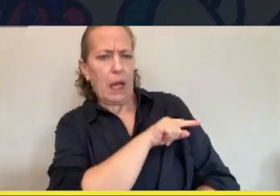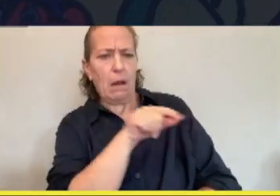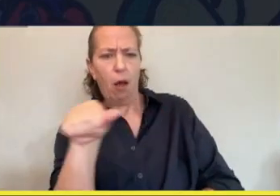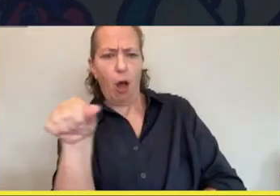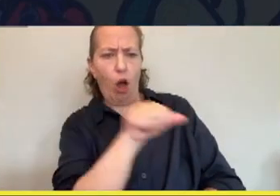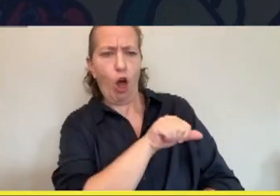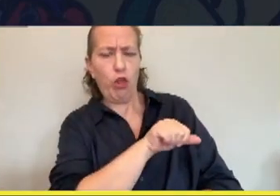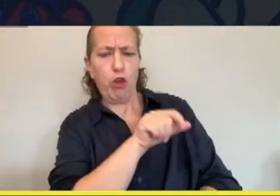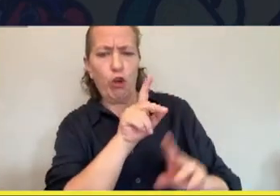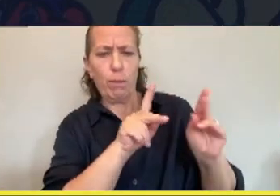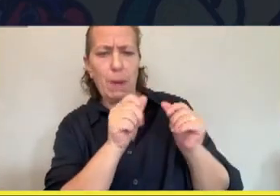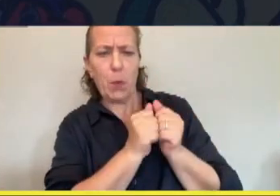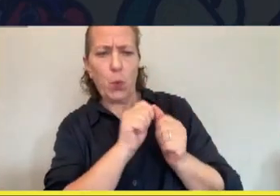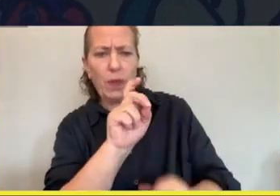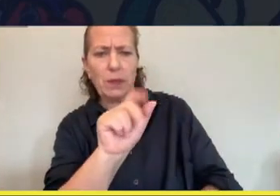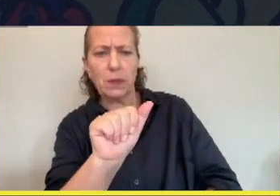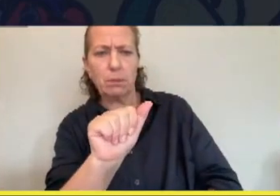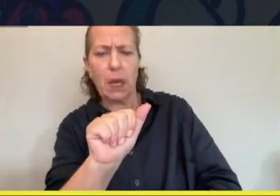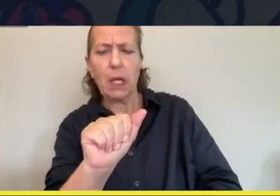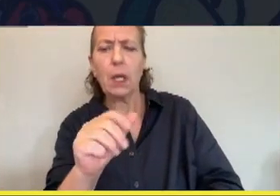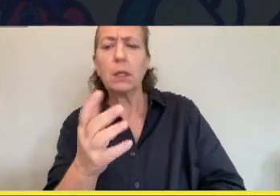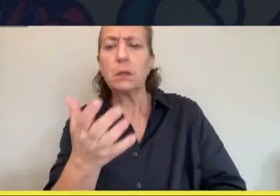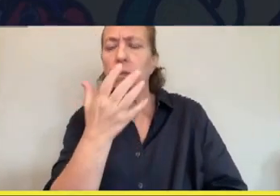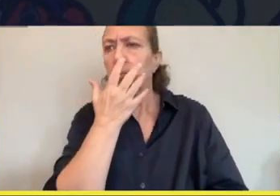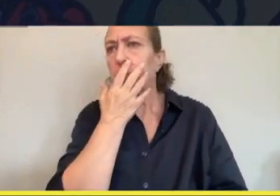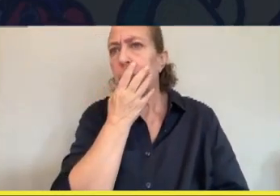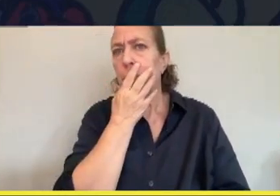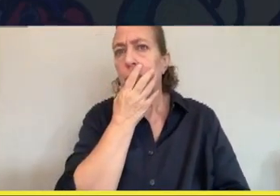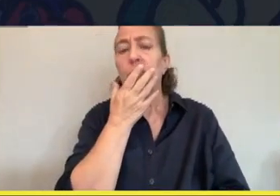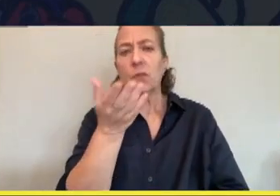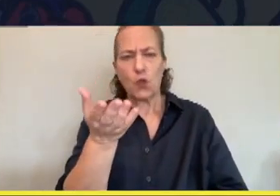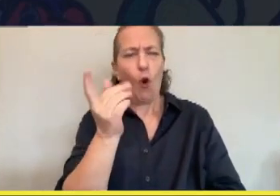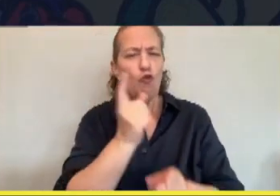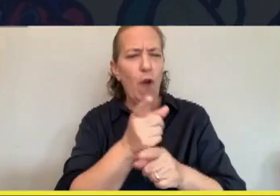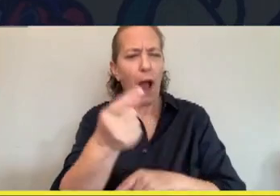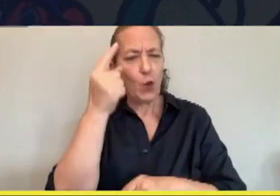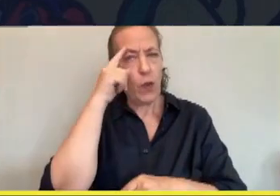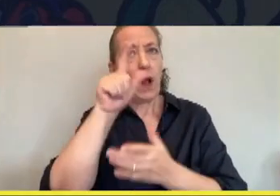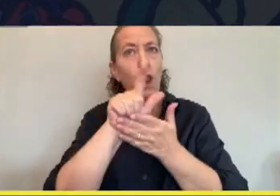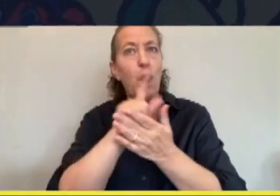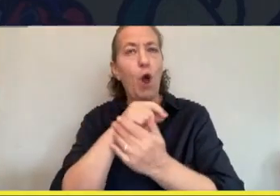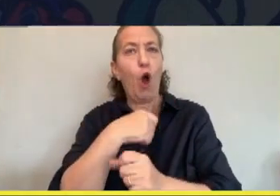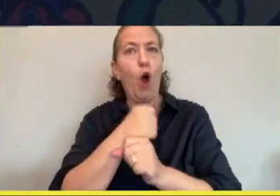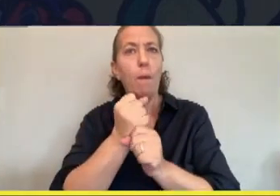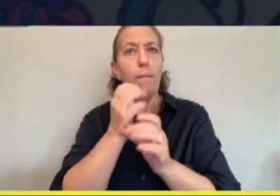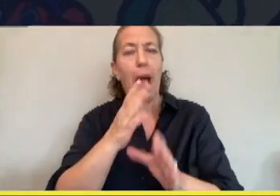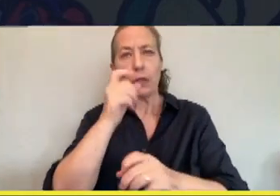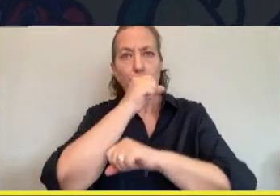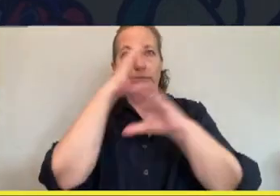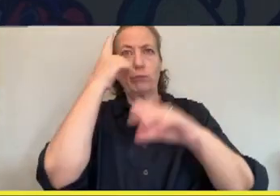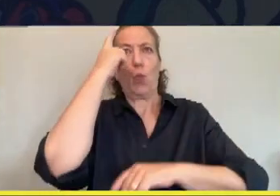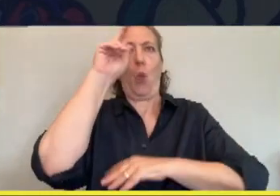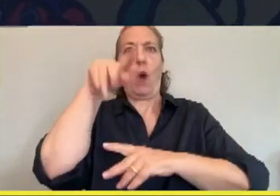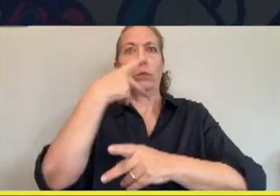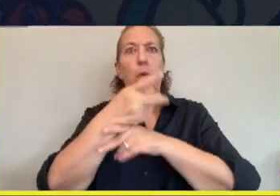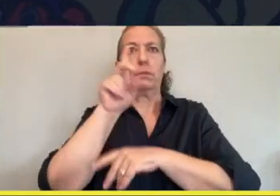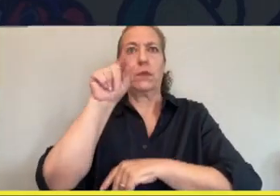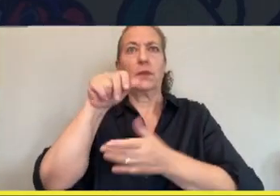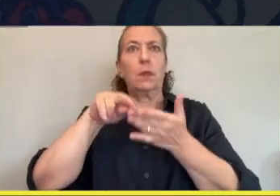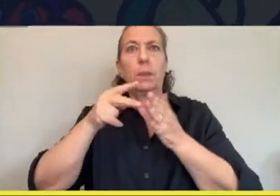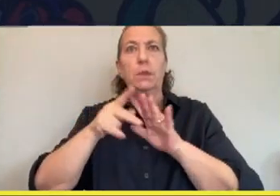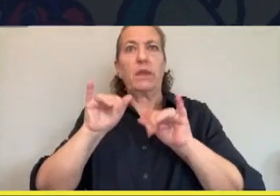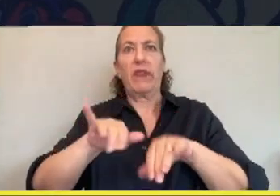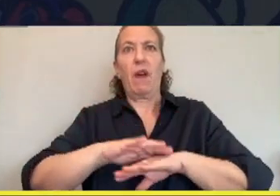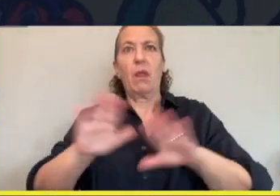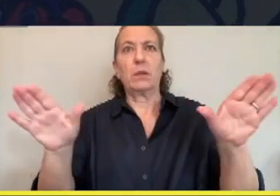So, when you're talking about how, lawmakers think and people who develop policy think, they have this idea